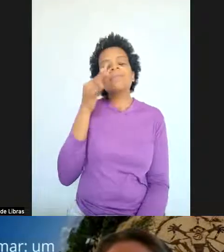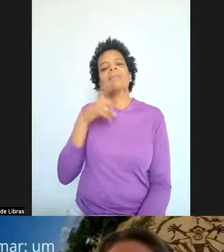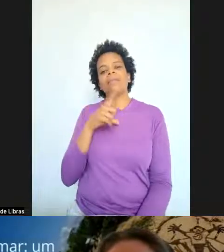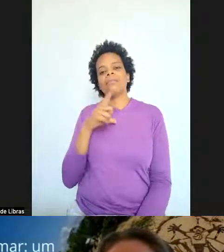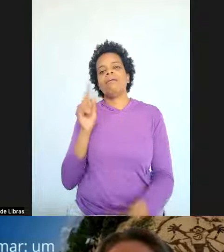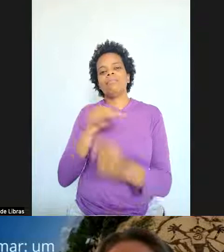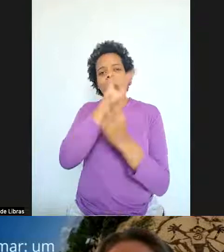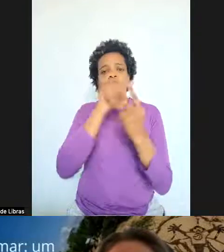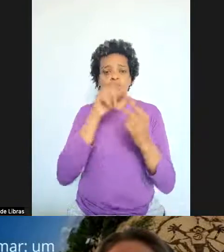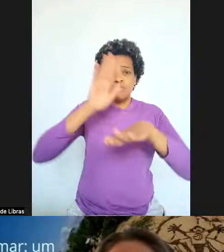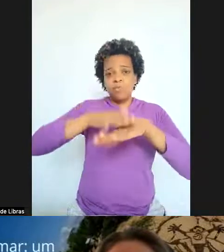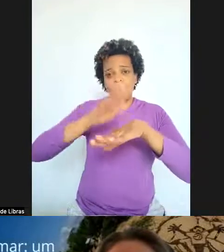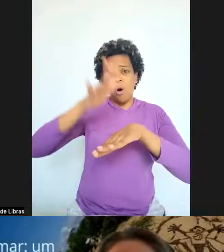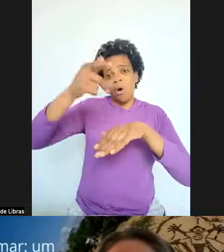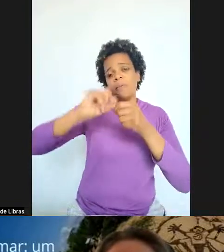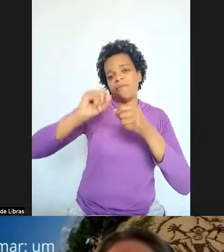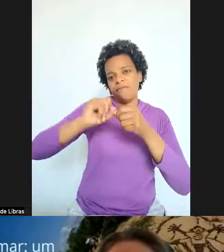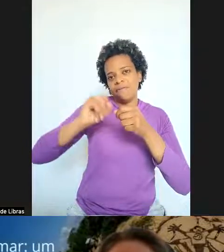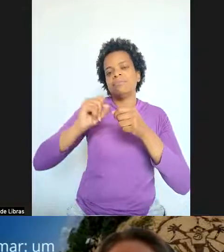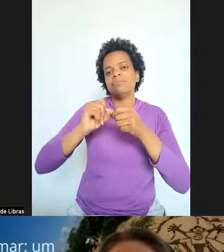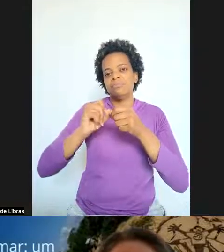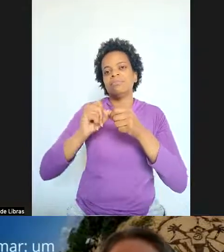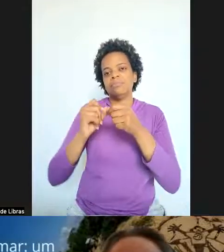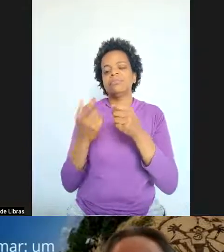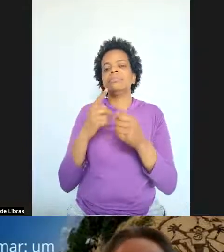person, and the objectives are defined by them.